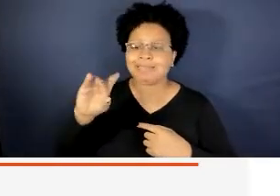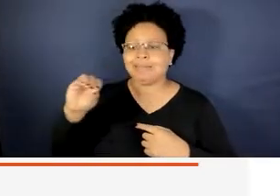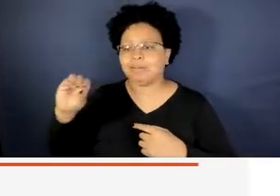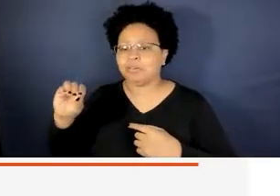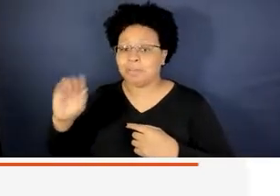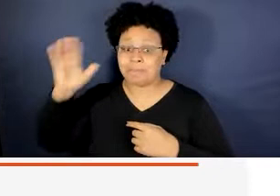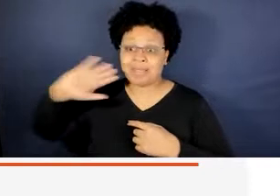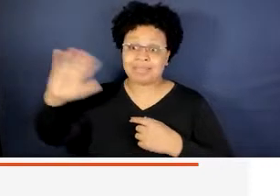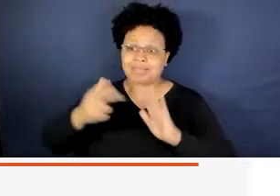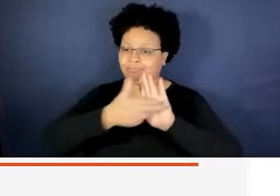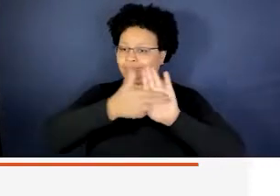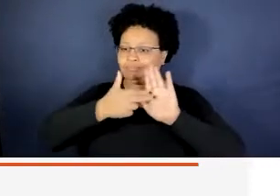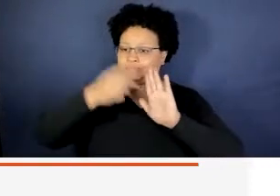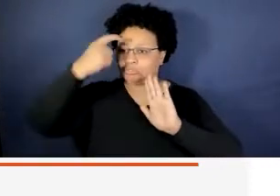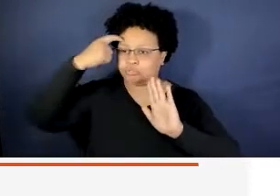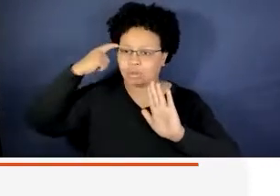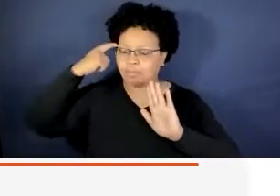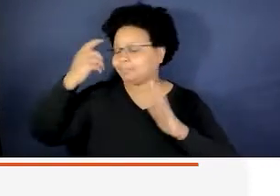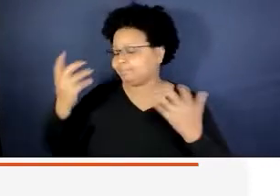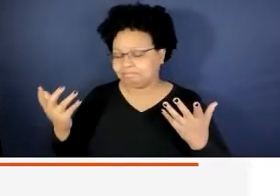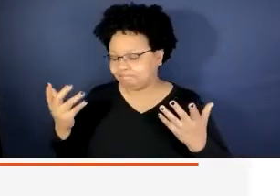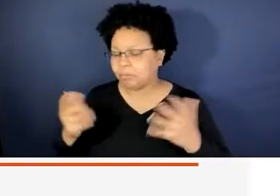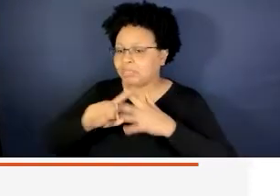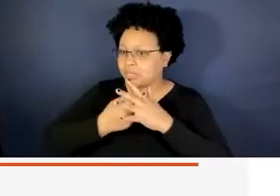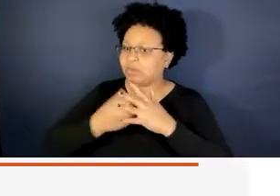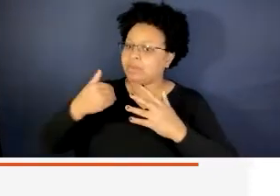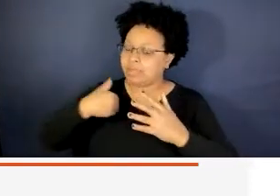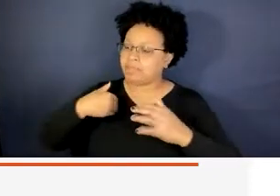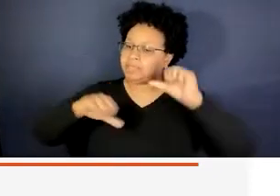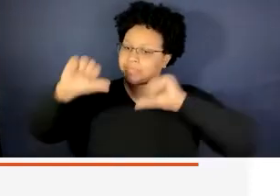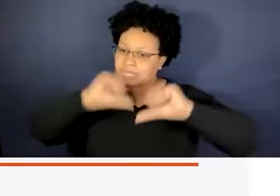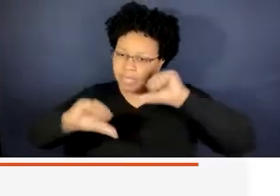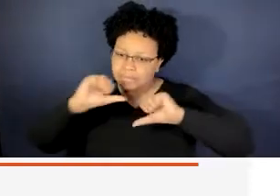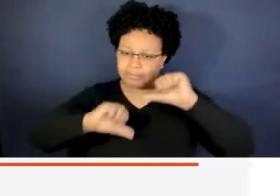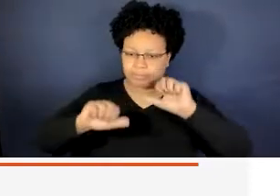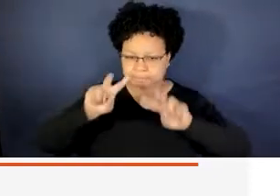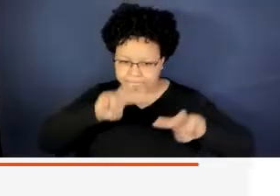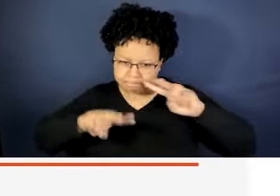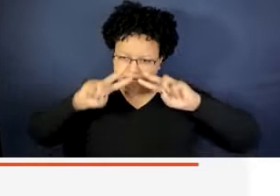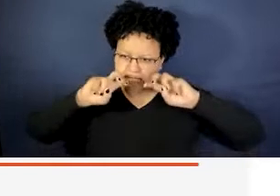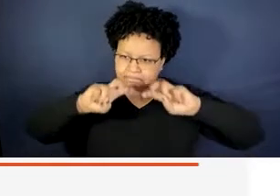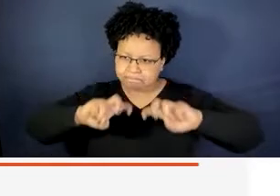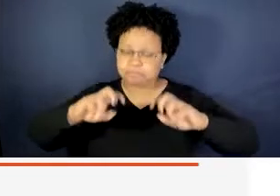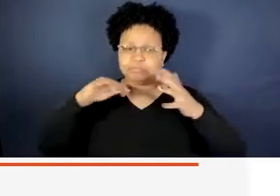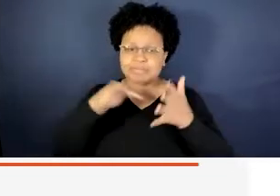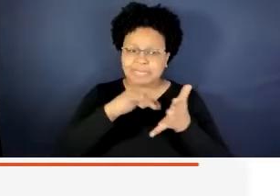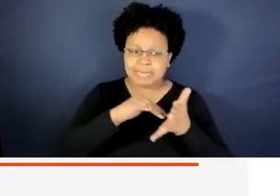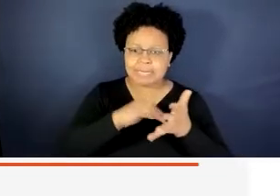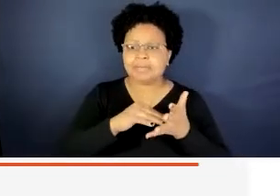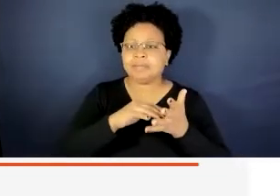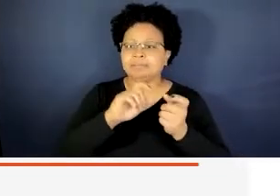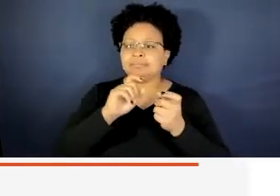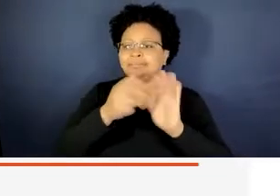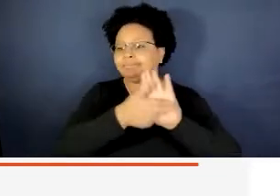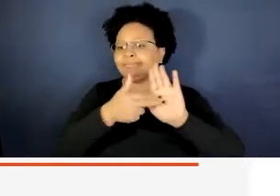trauma, but this is how we began to get the science of what we have in regards to what we call trauma today, is that in the 1800s